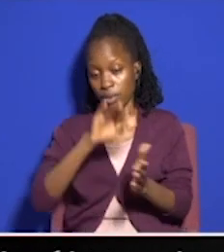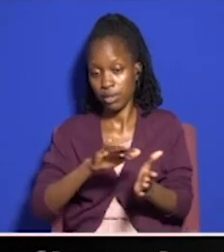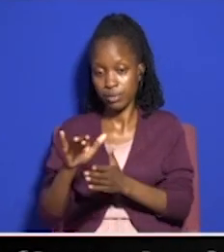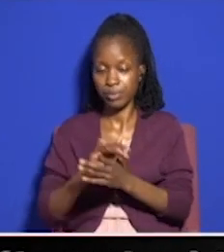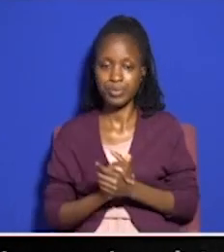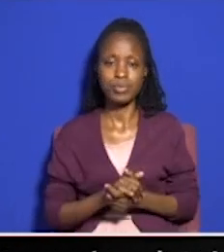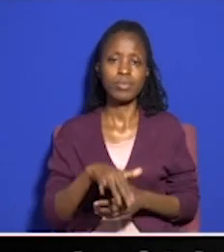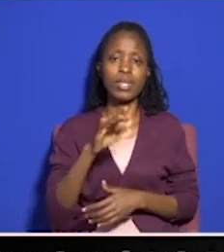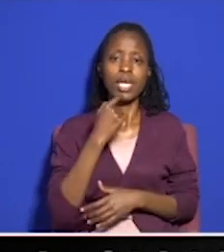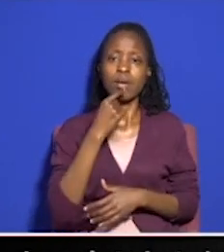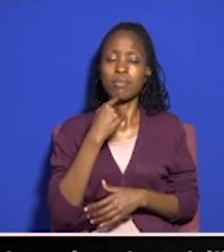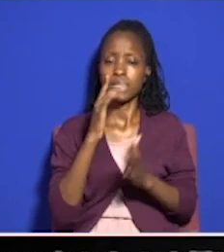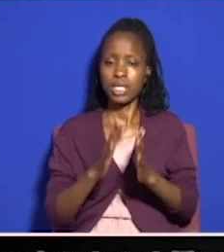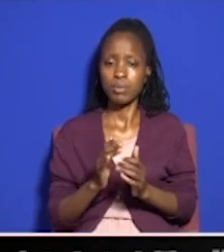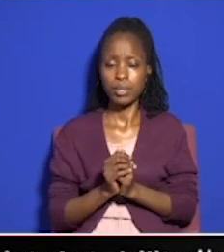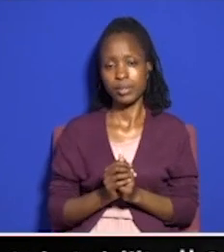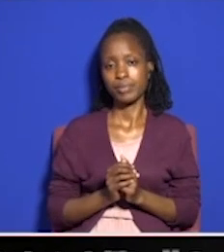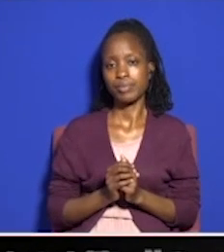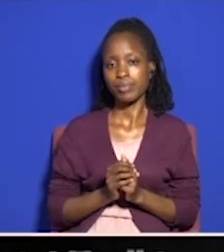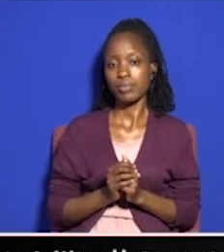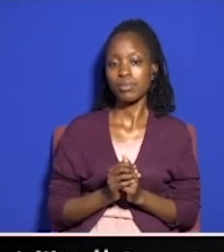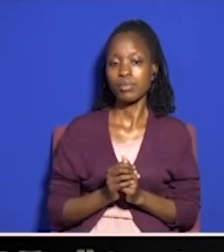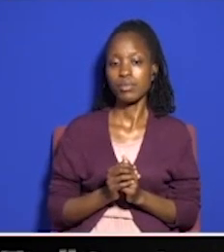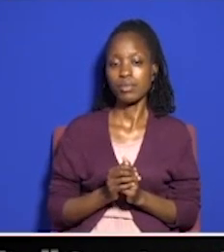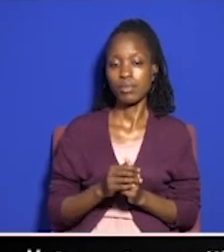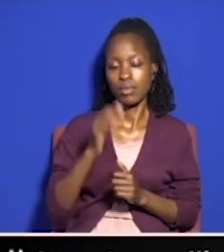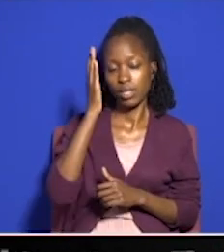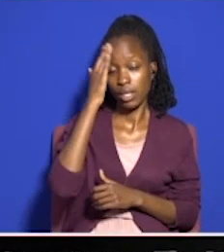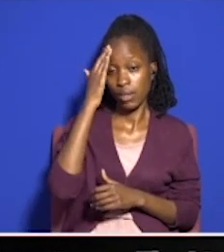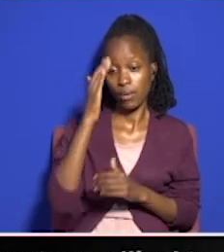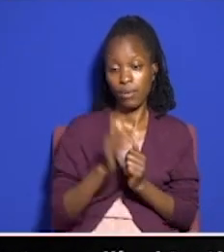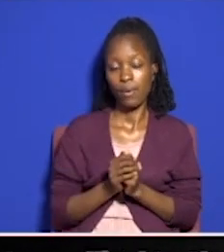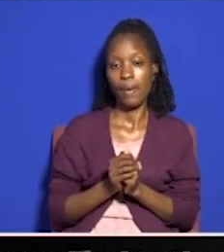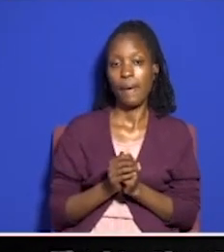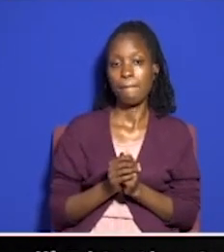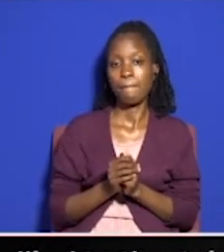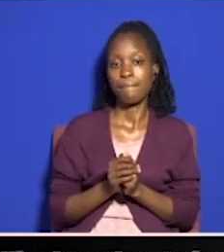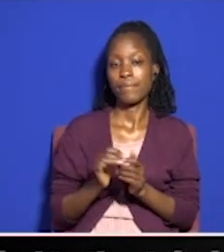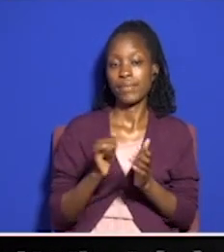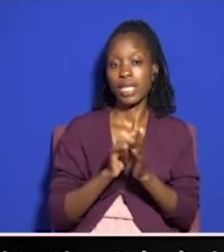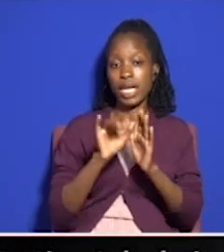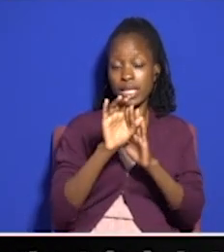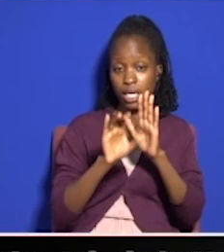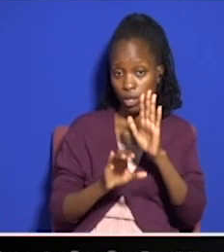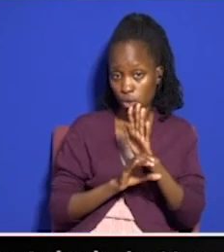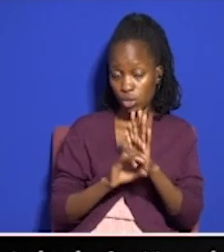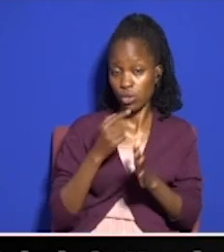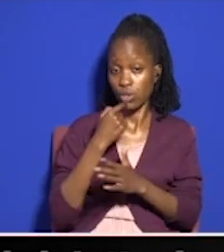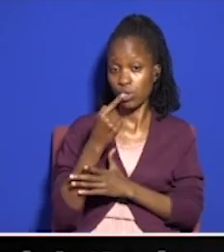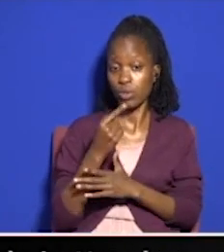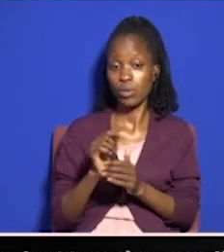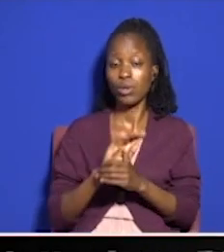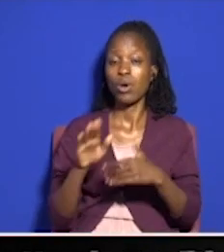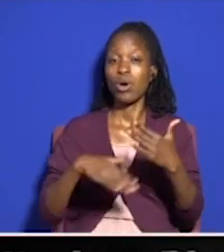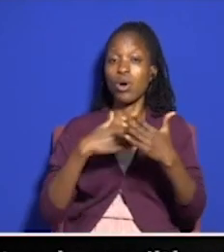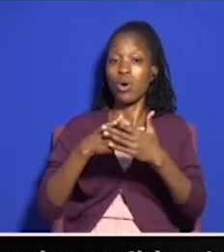Mr. Speaker, aware that Article 1 of the Constitution of Kenya provides that all sovereign